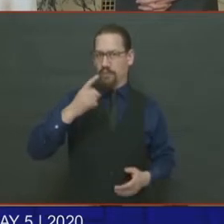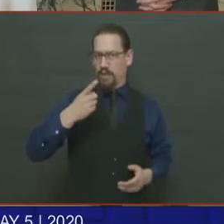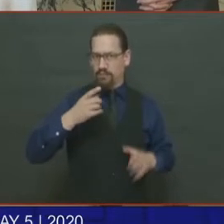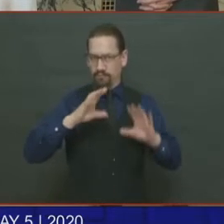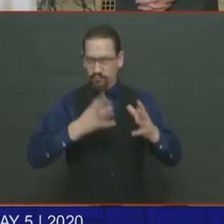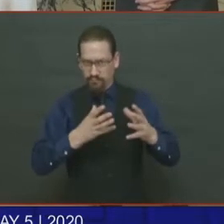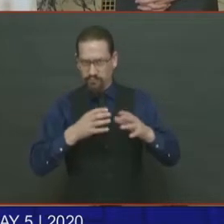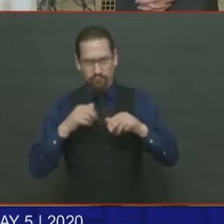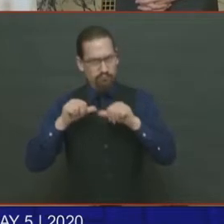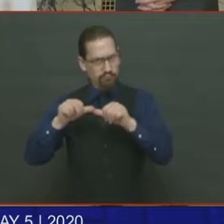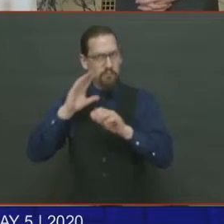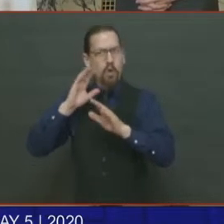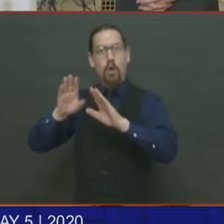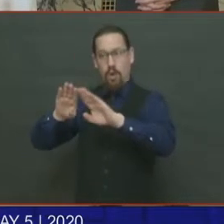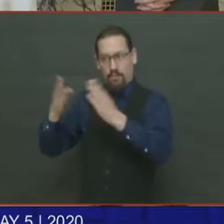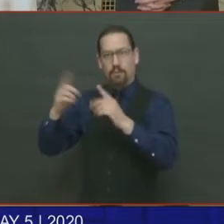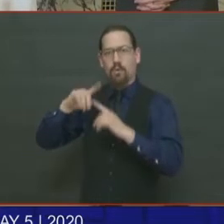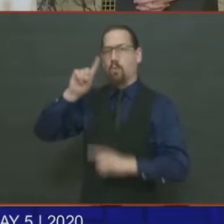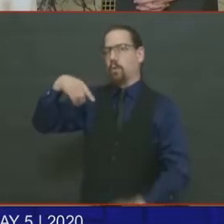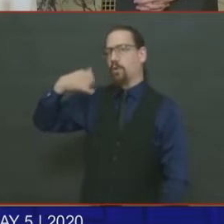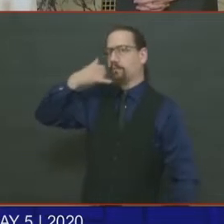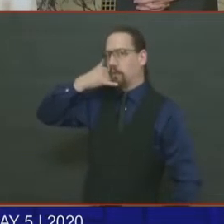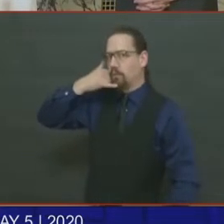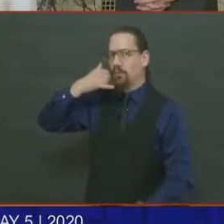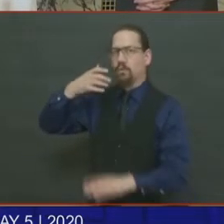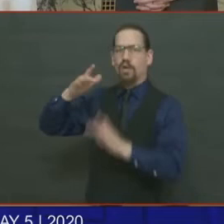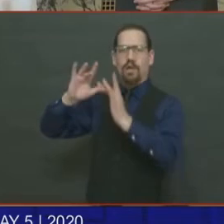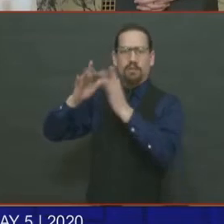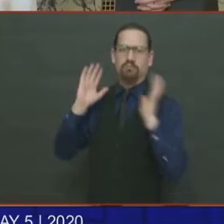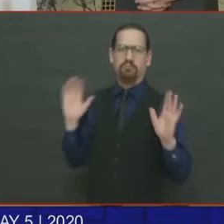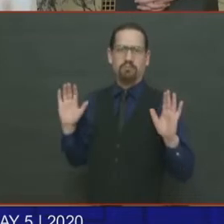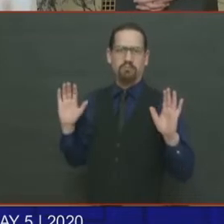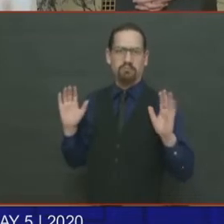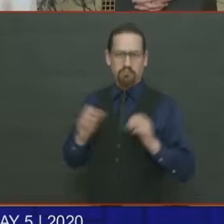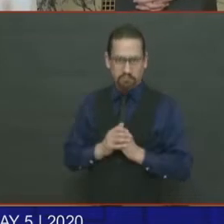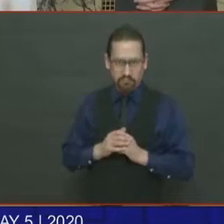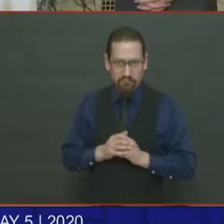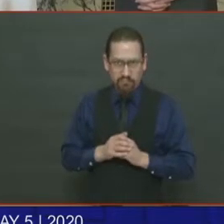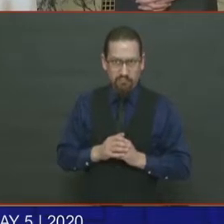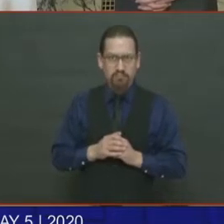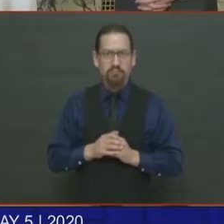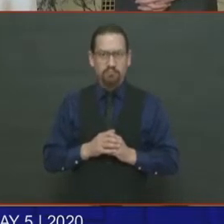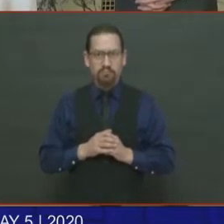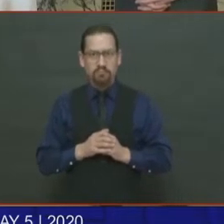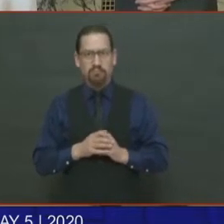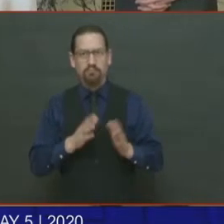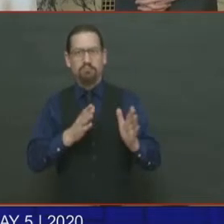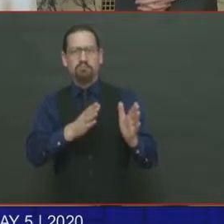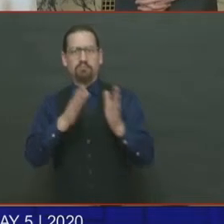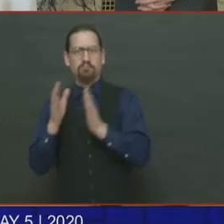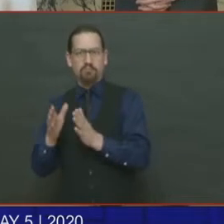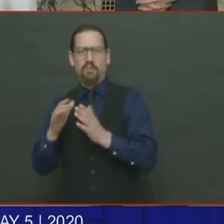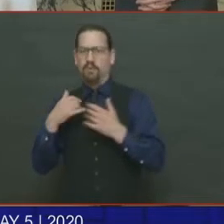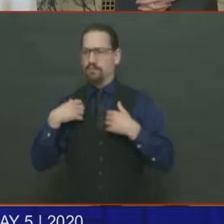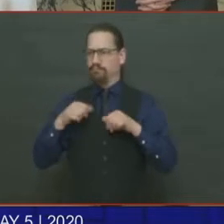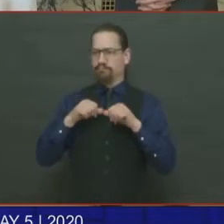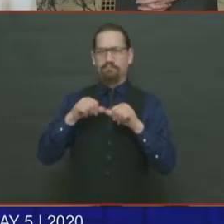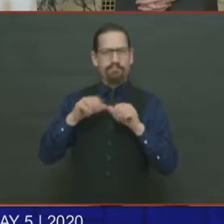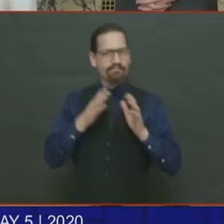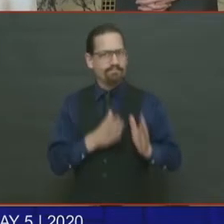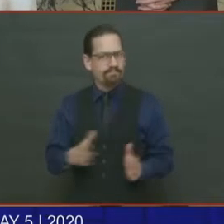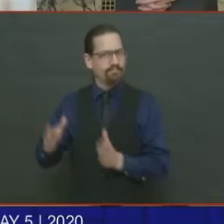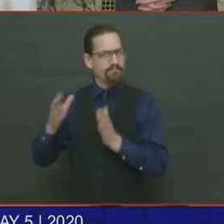We are planning to take incremental steps in the spirit of slowly and